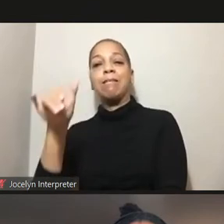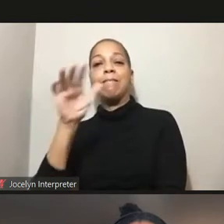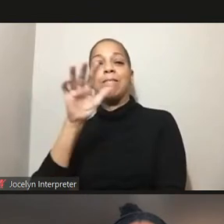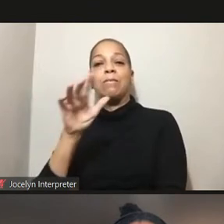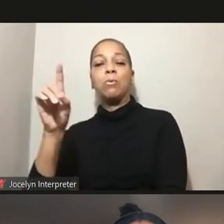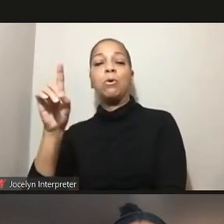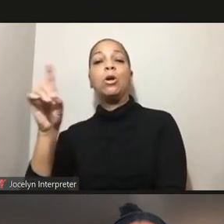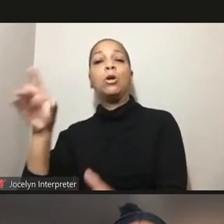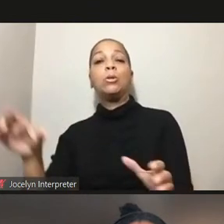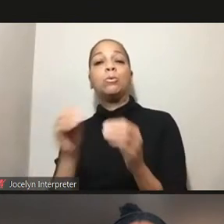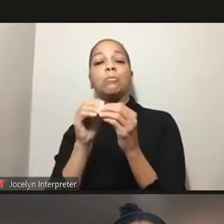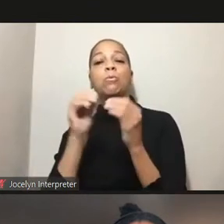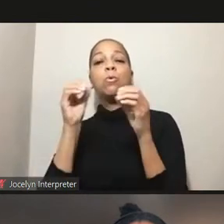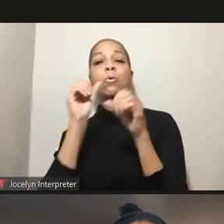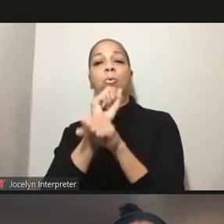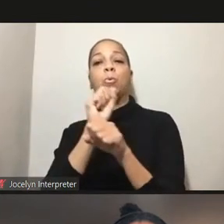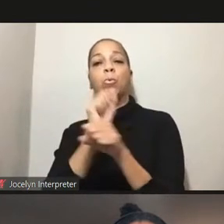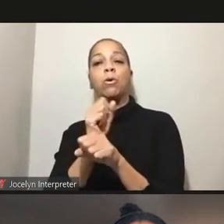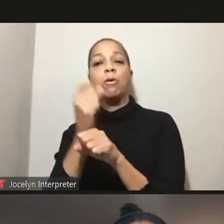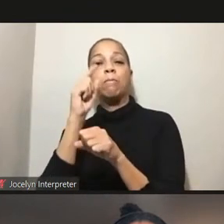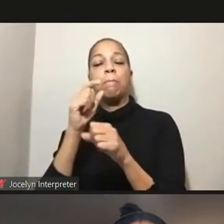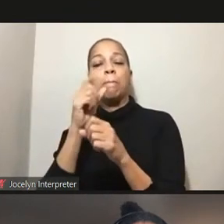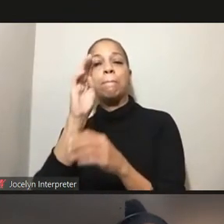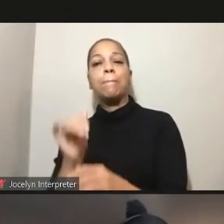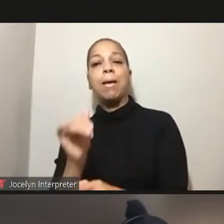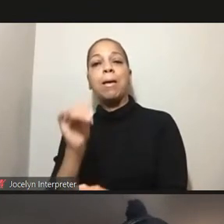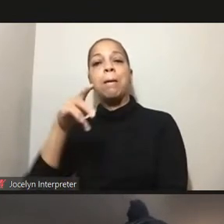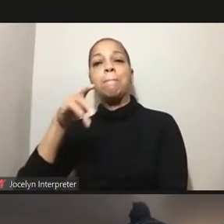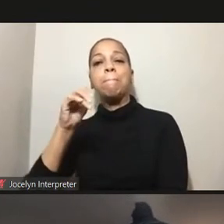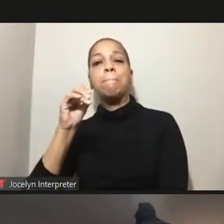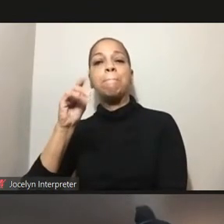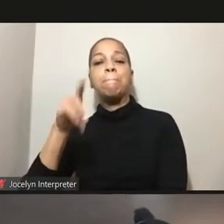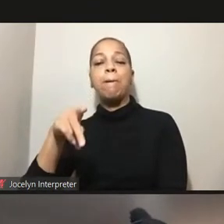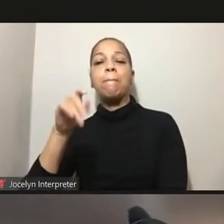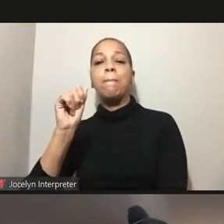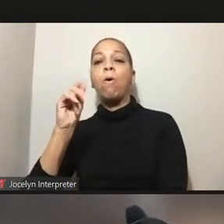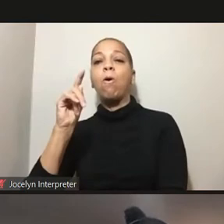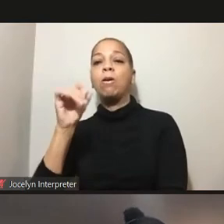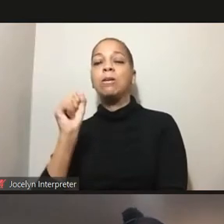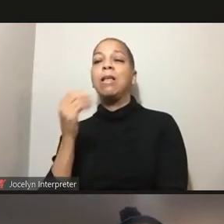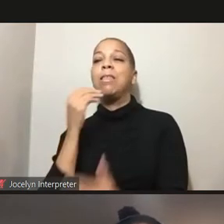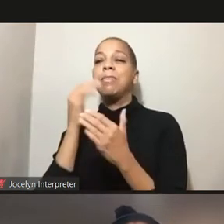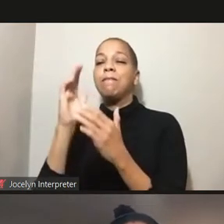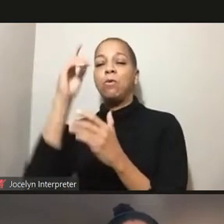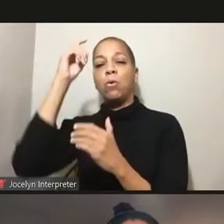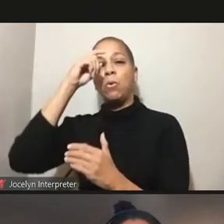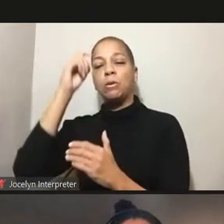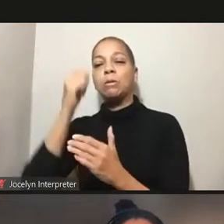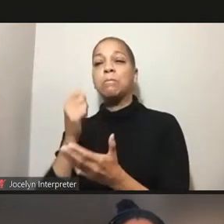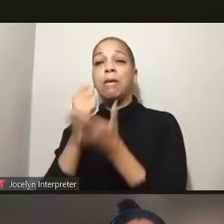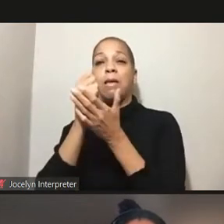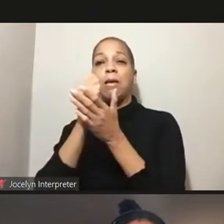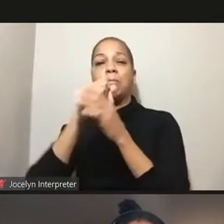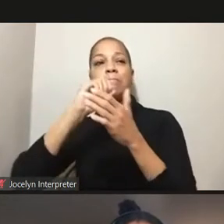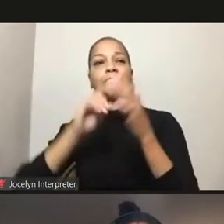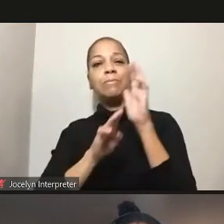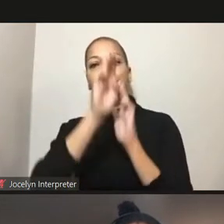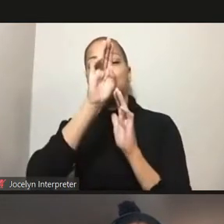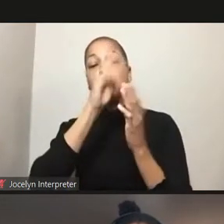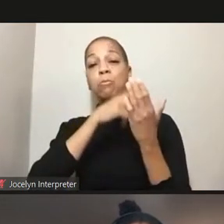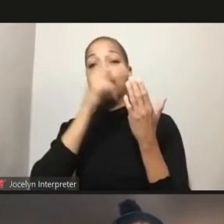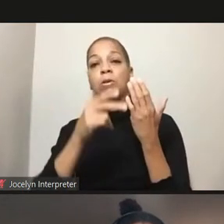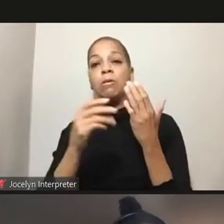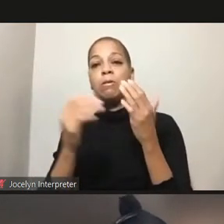to BIPOC artists. Thank you for your wisdom and for helping to shape the program. Thank you to